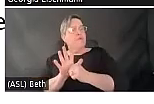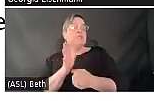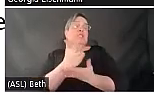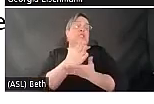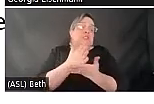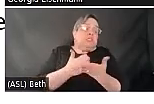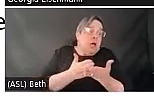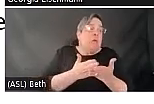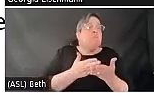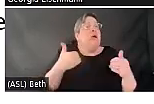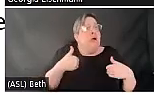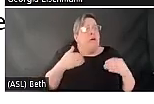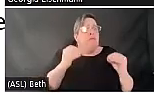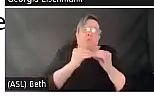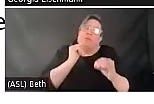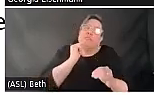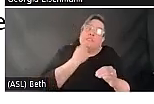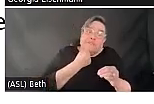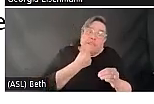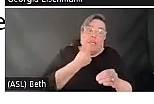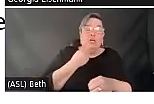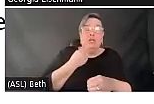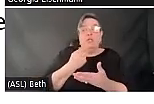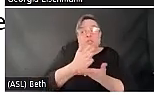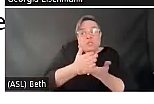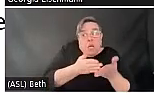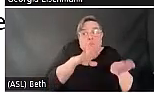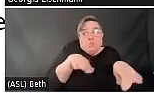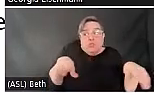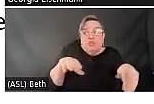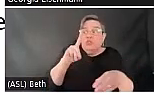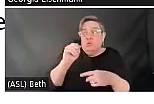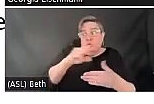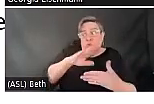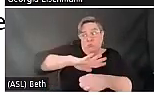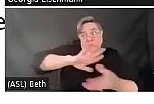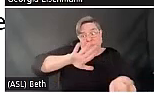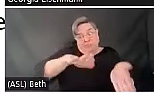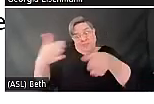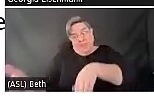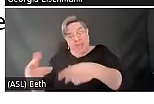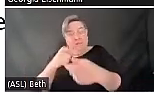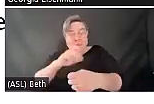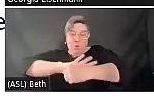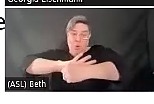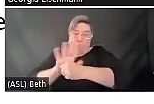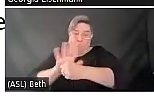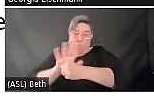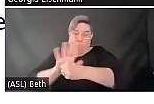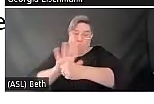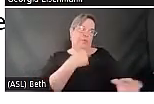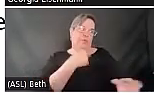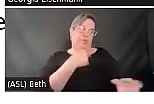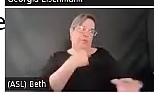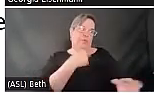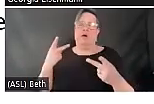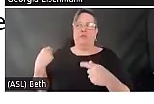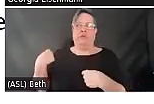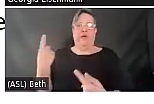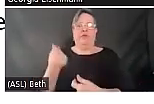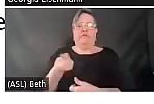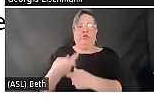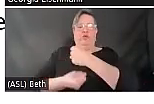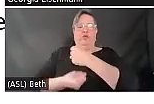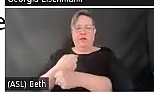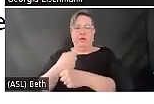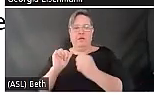certainly have seen pediatric deaths as well as many, many deaths from COVID as we were understanding this as a new infection and trying